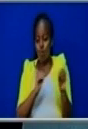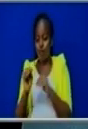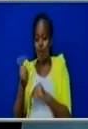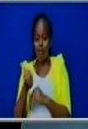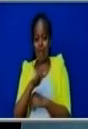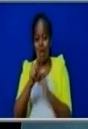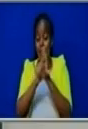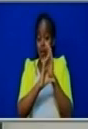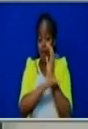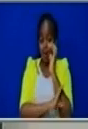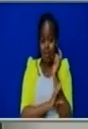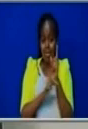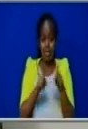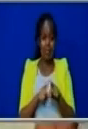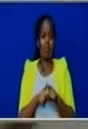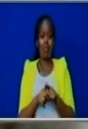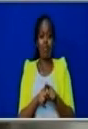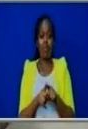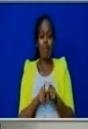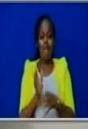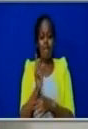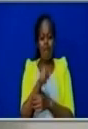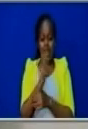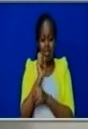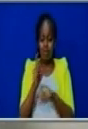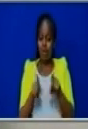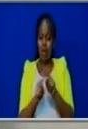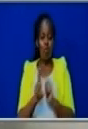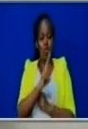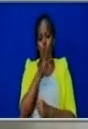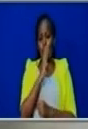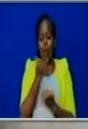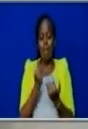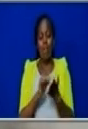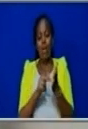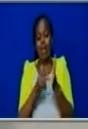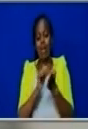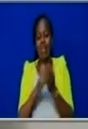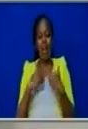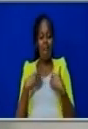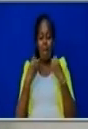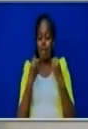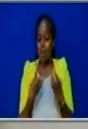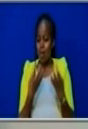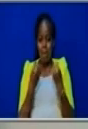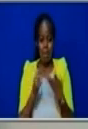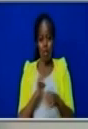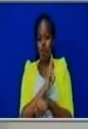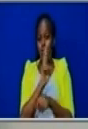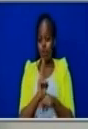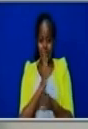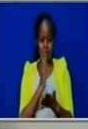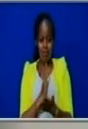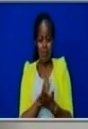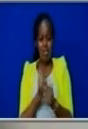Yes. Even dyeing, bleaching, we Okay. also use water. So it means water has so many uses. I see. Yes,